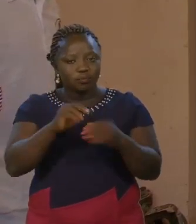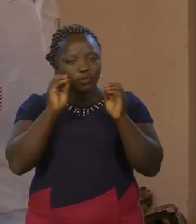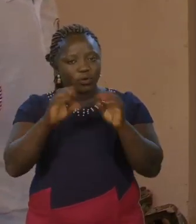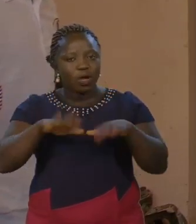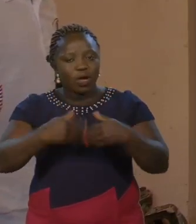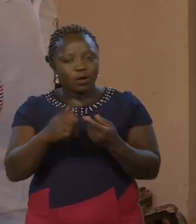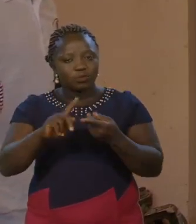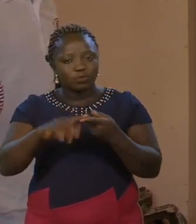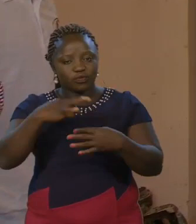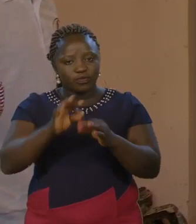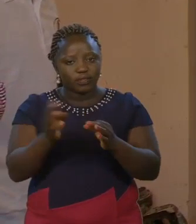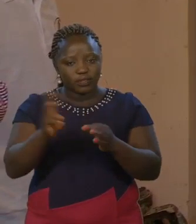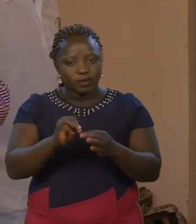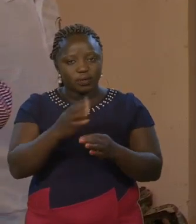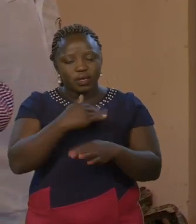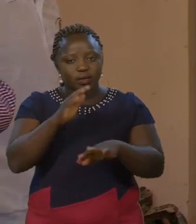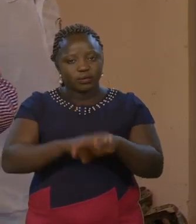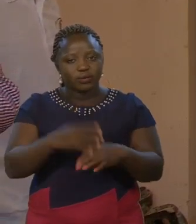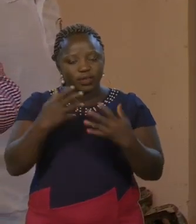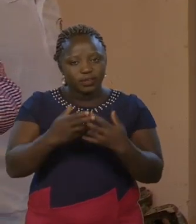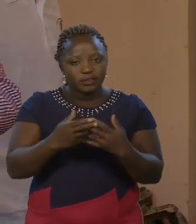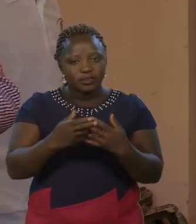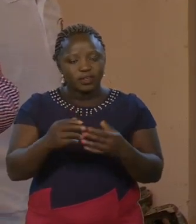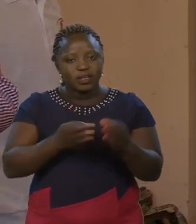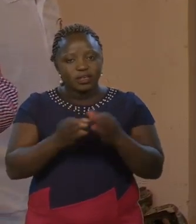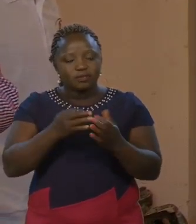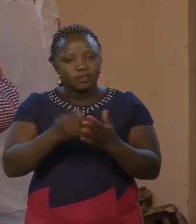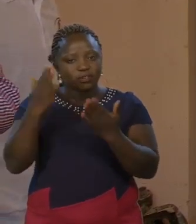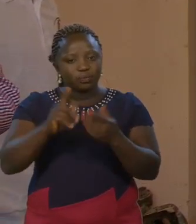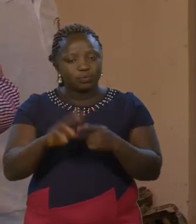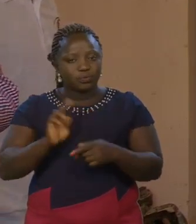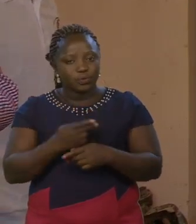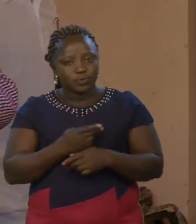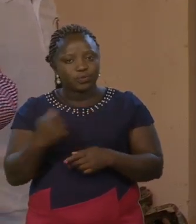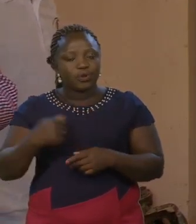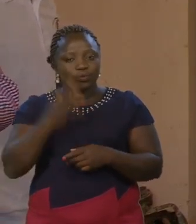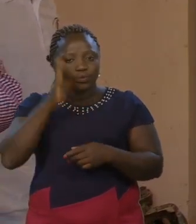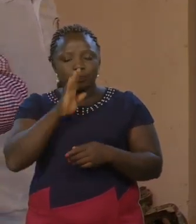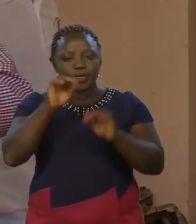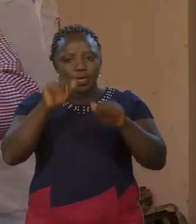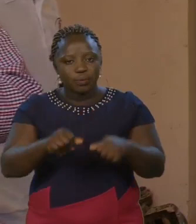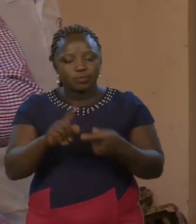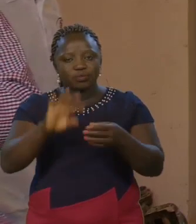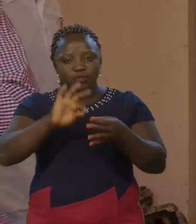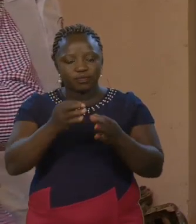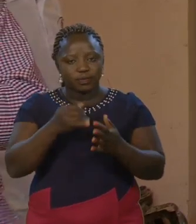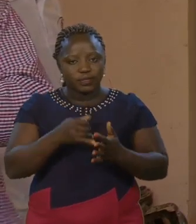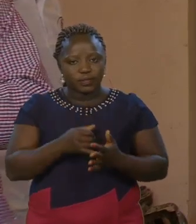them. And the area of engine. If a car engine is brought to us, God willing, we will be able to fix